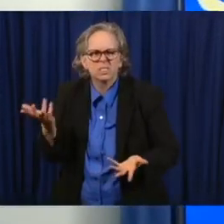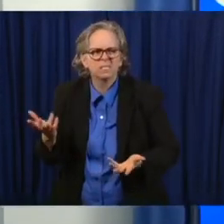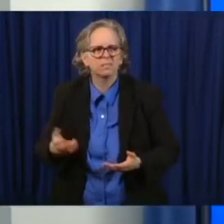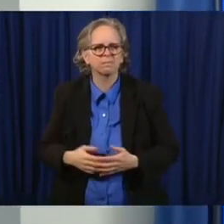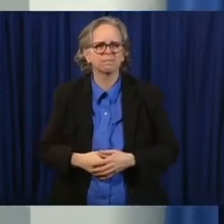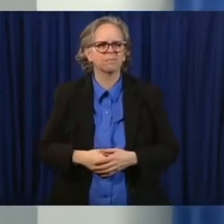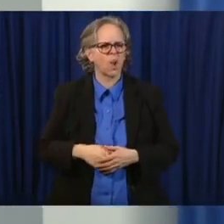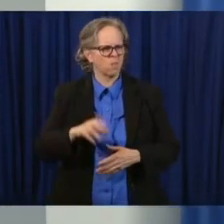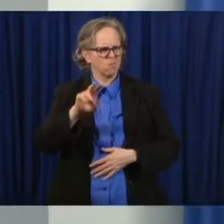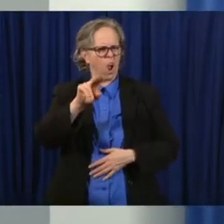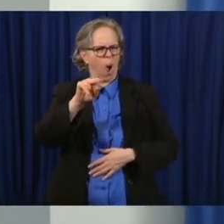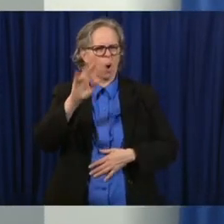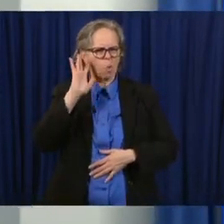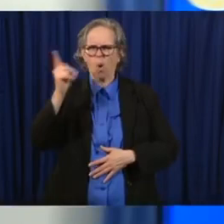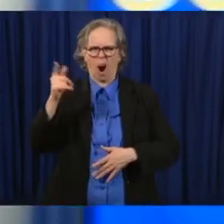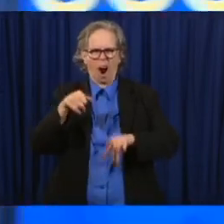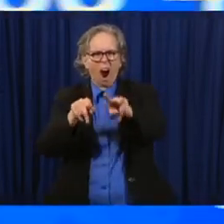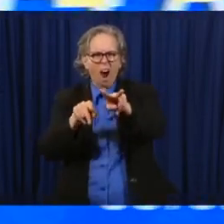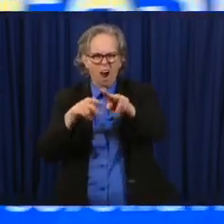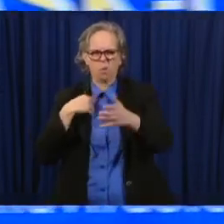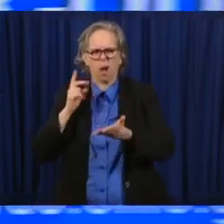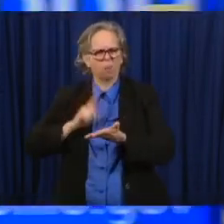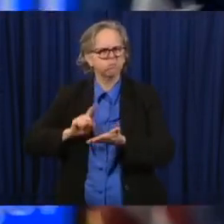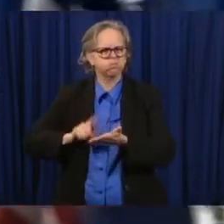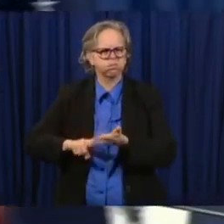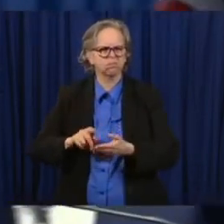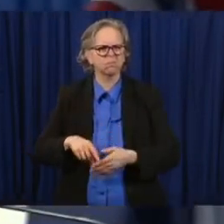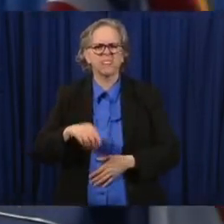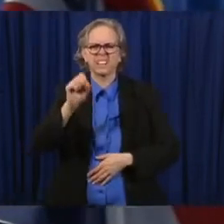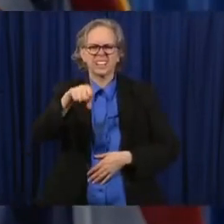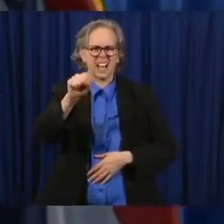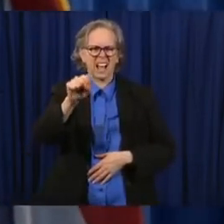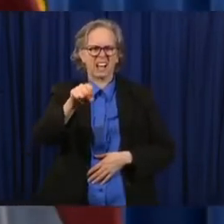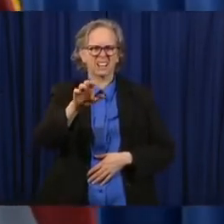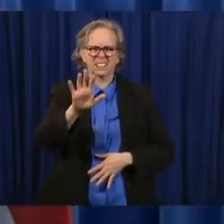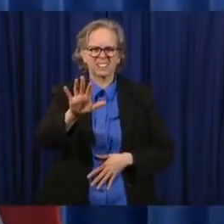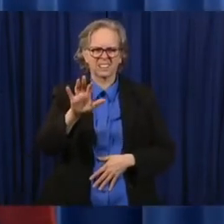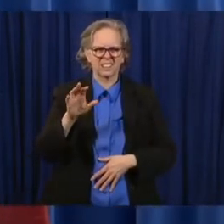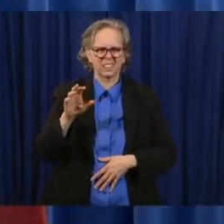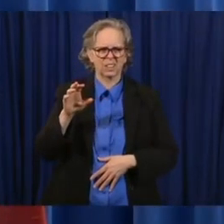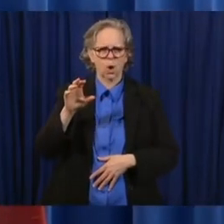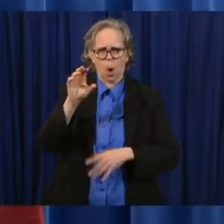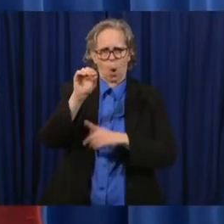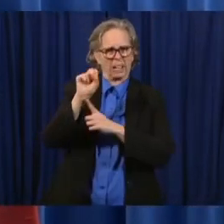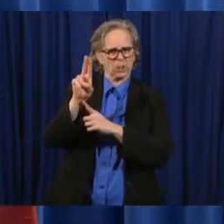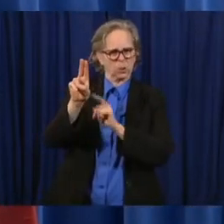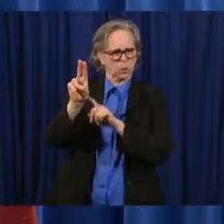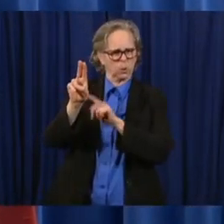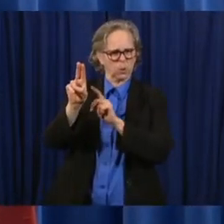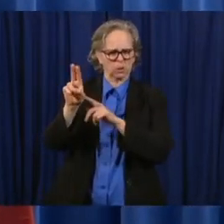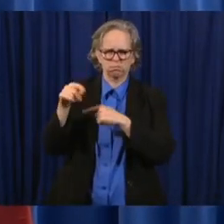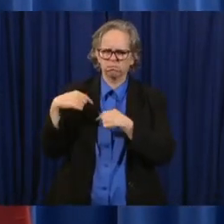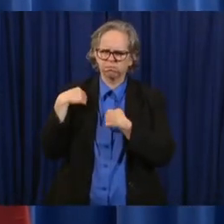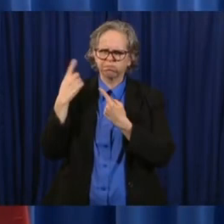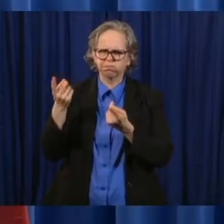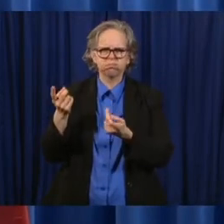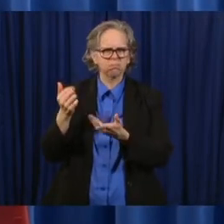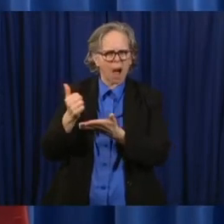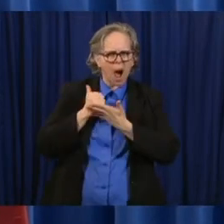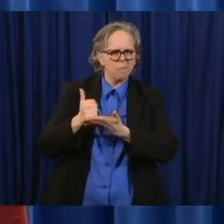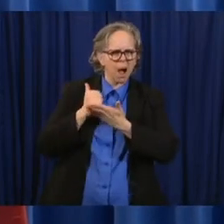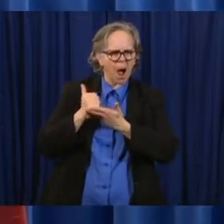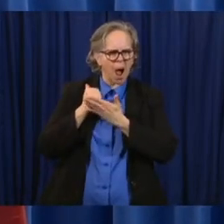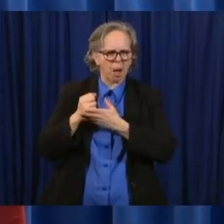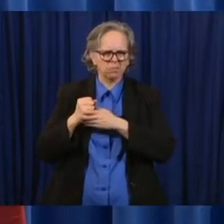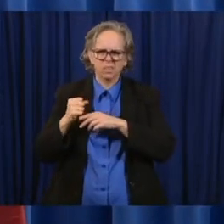but we'll look into it, Jeremy. Yeah, I mean, look, Ohio State has been very, very helpful. They've surged in there in helping us get